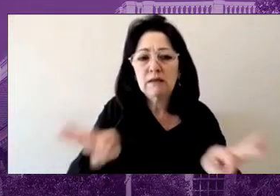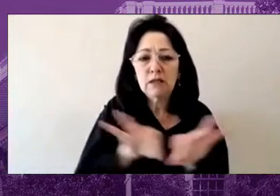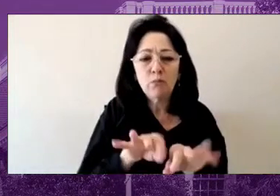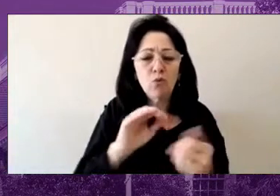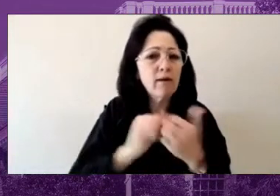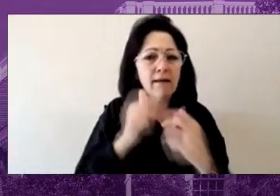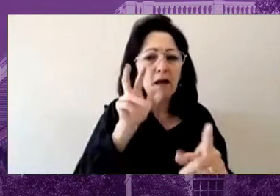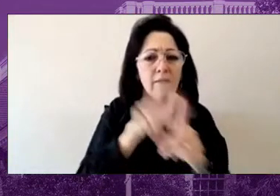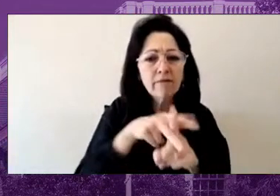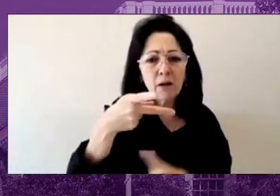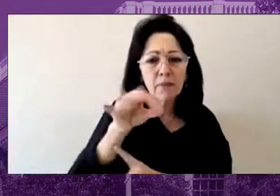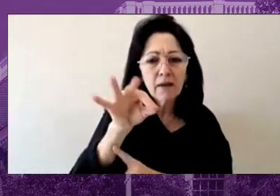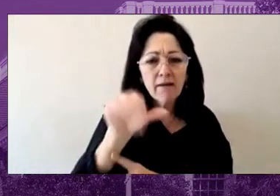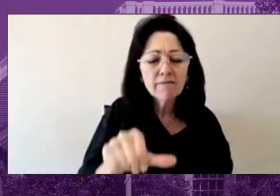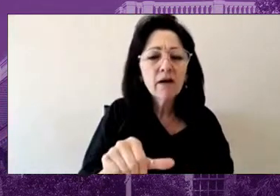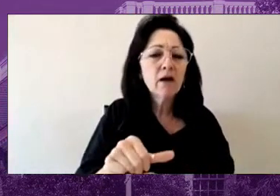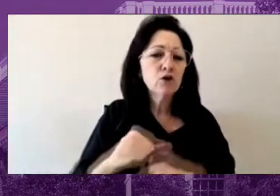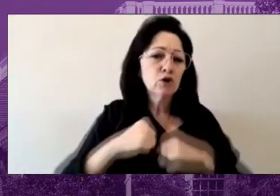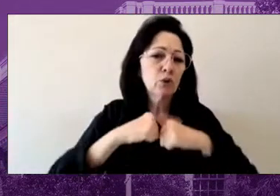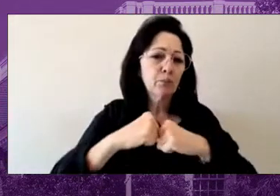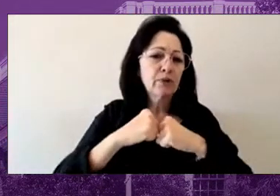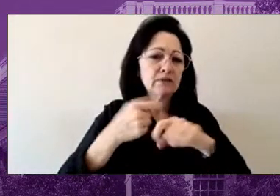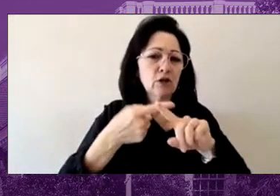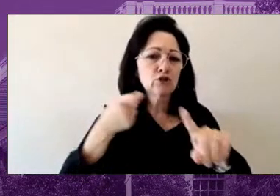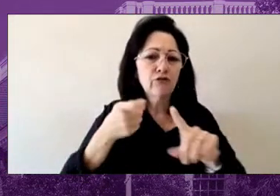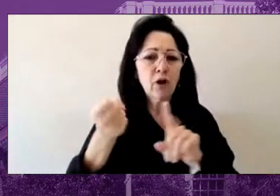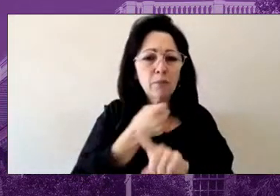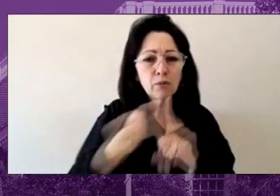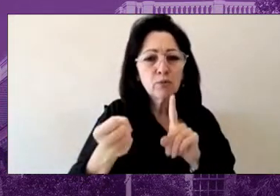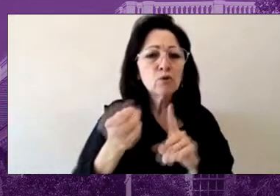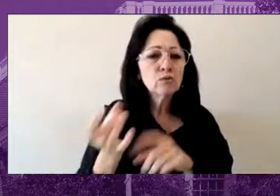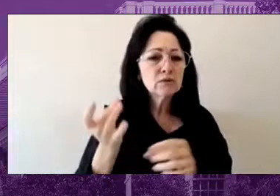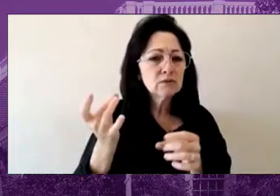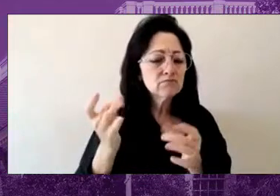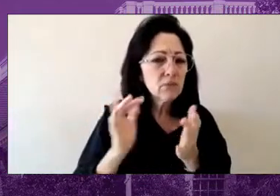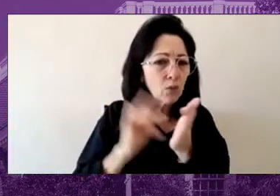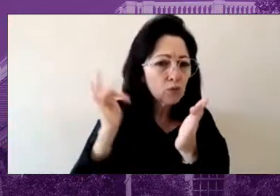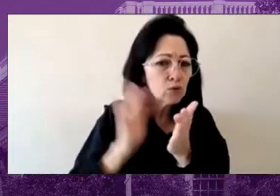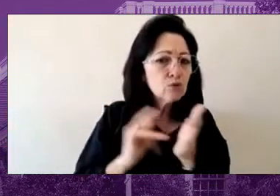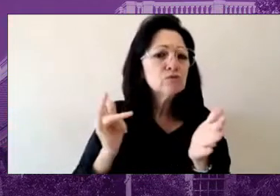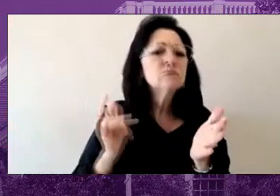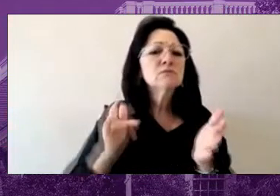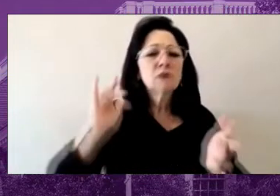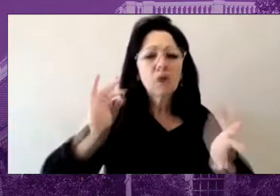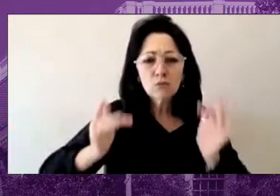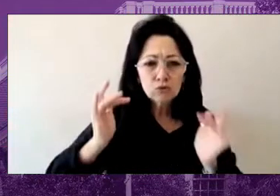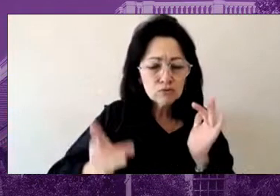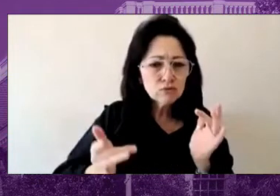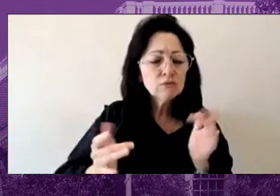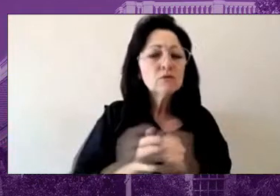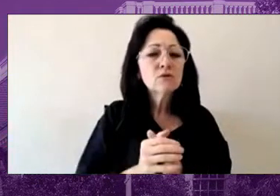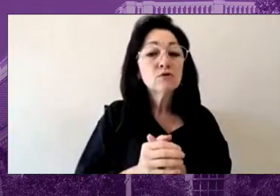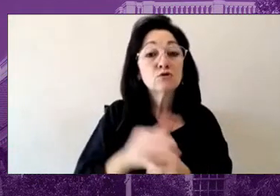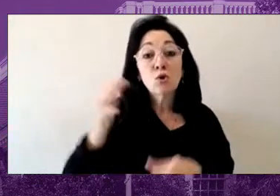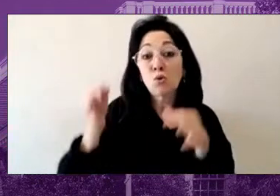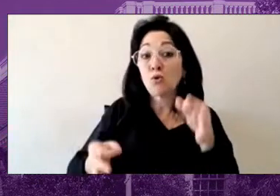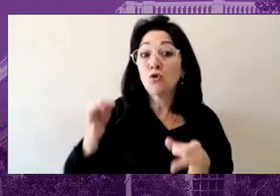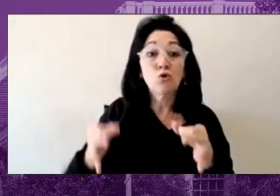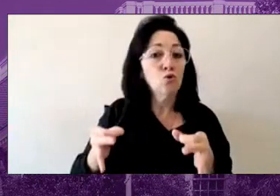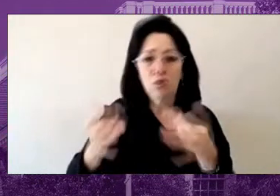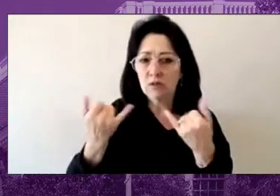petitions electronically, as well as allowing all hearings to take place virtually. The court remained accessible